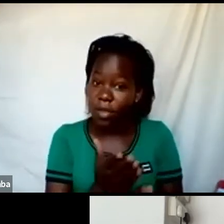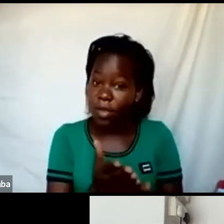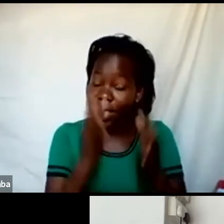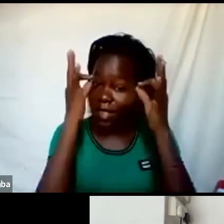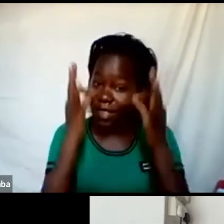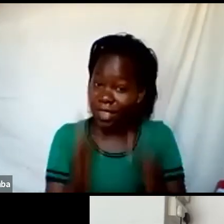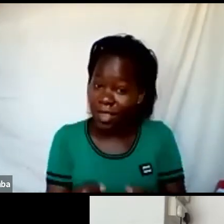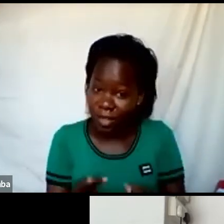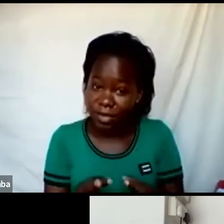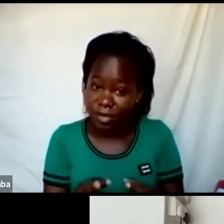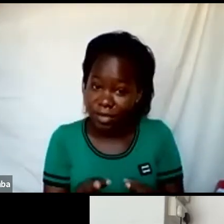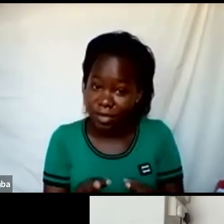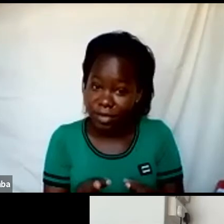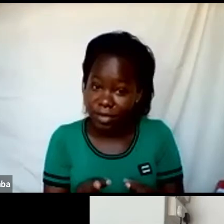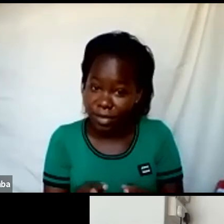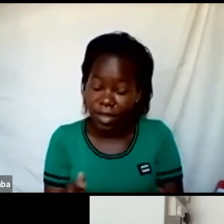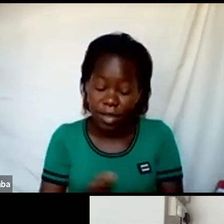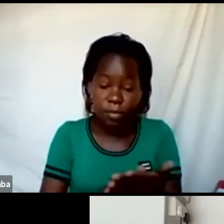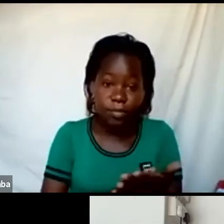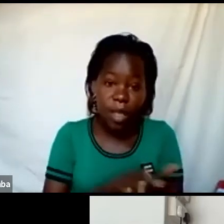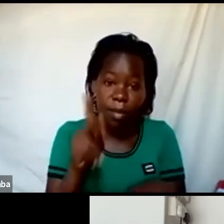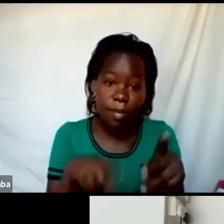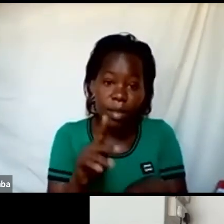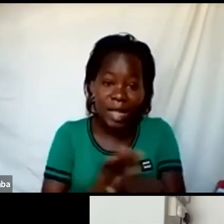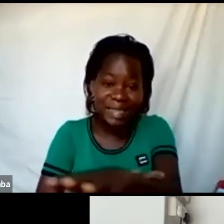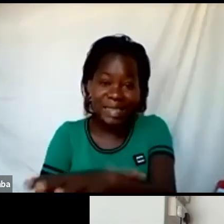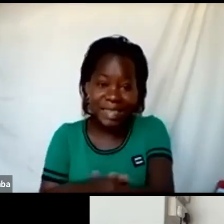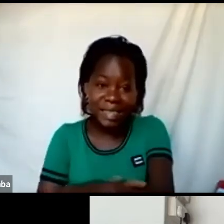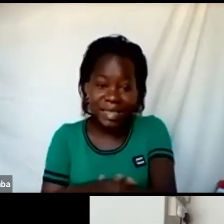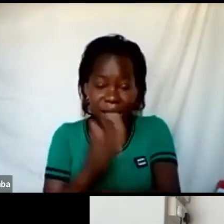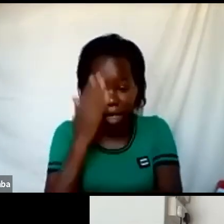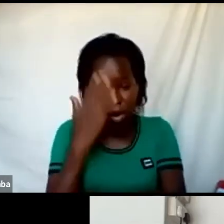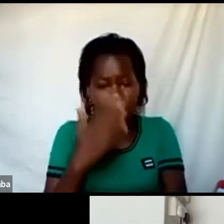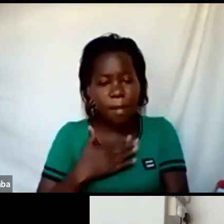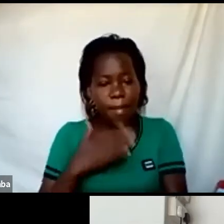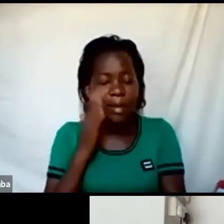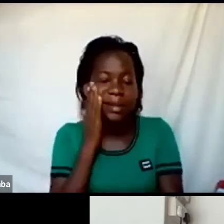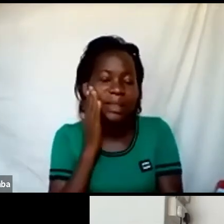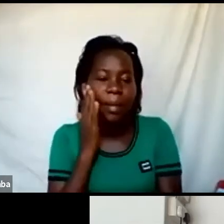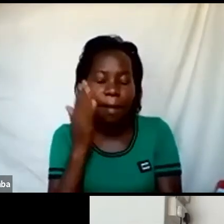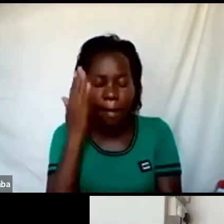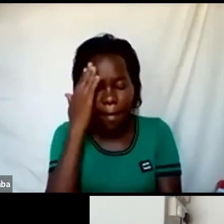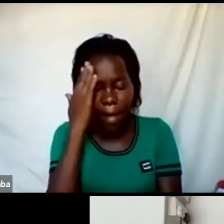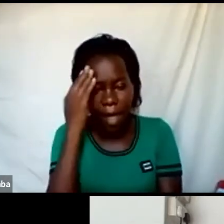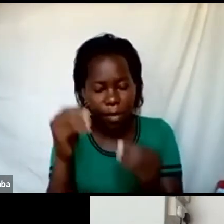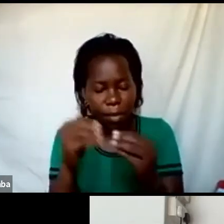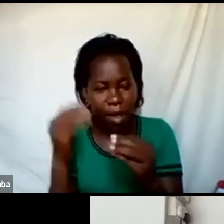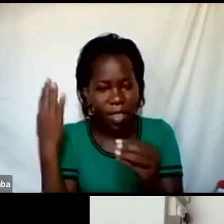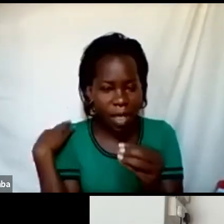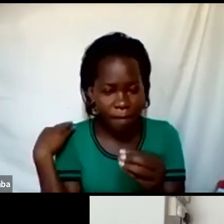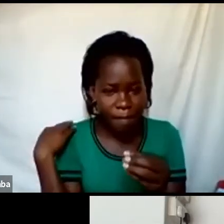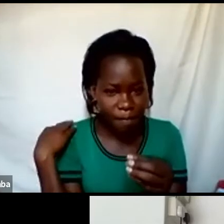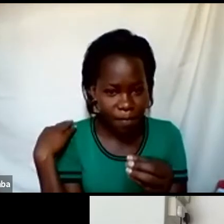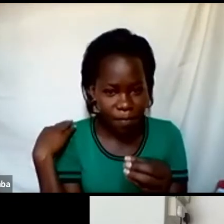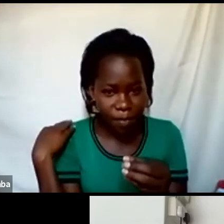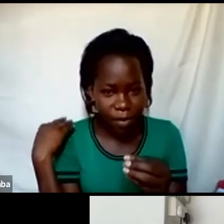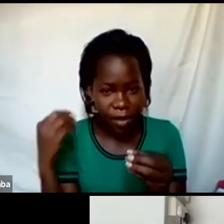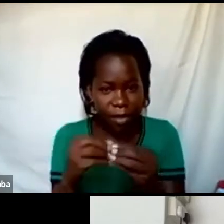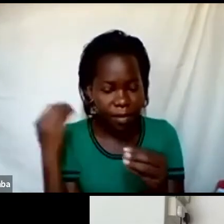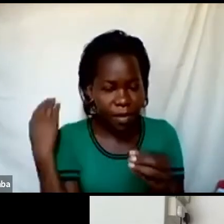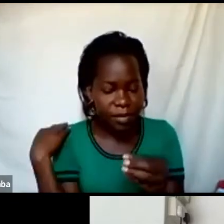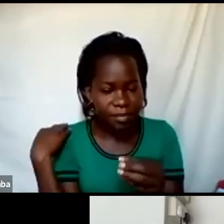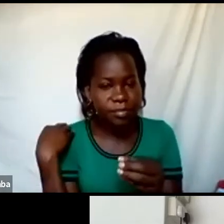being applied onto someone's skin. I know my brother and the teams in beverages will also